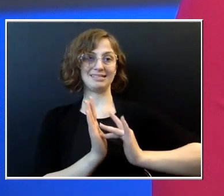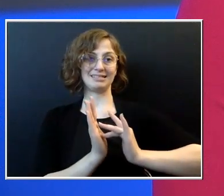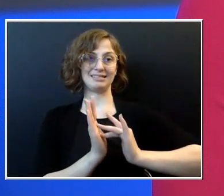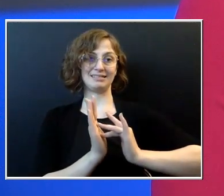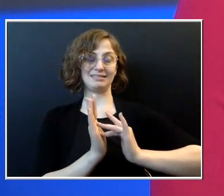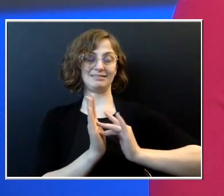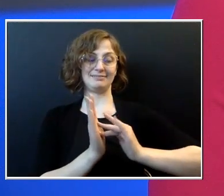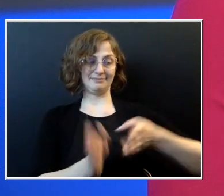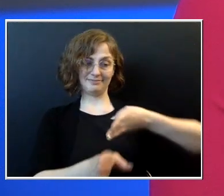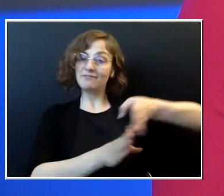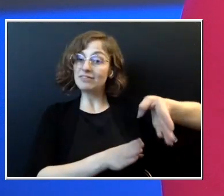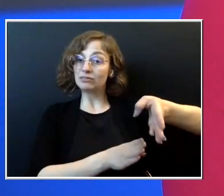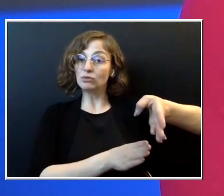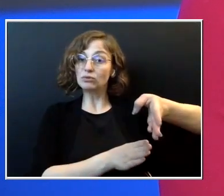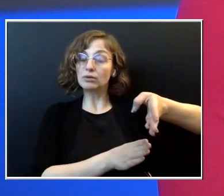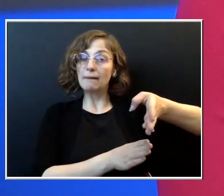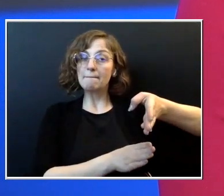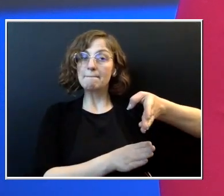the